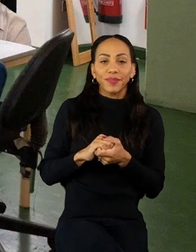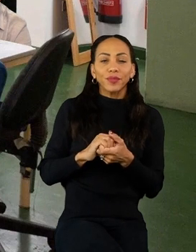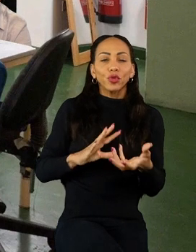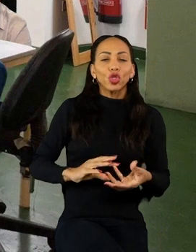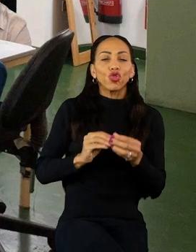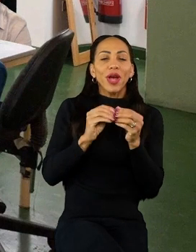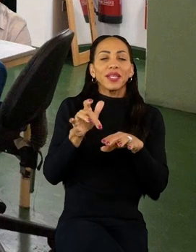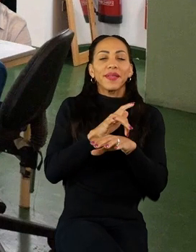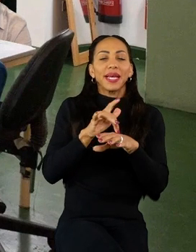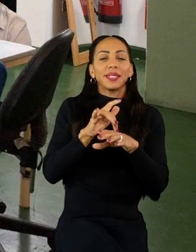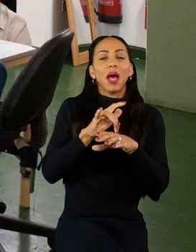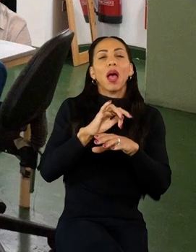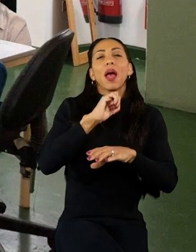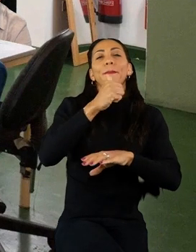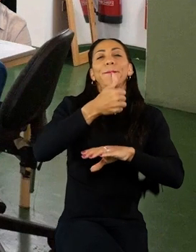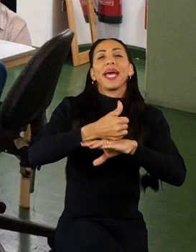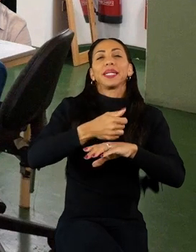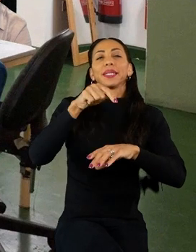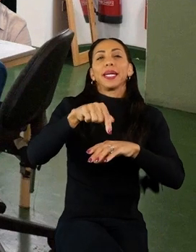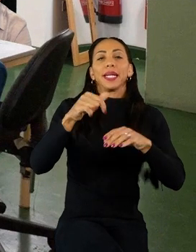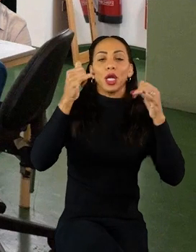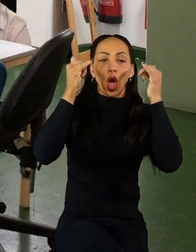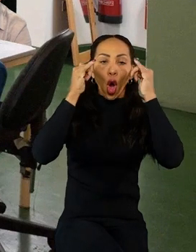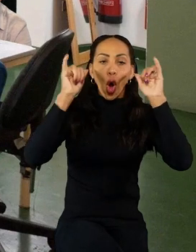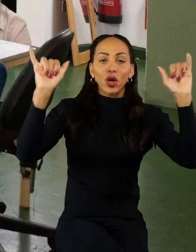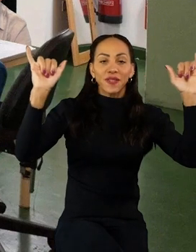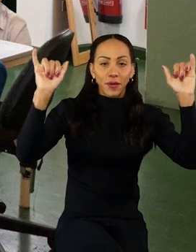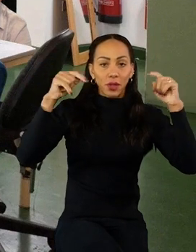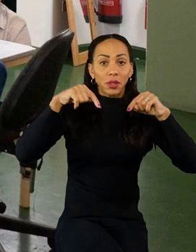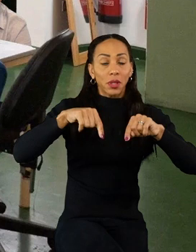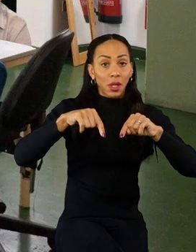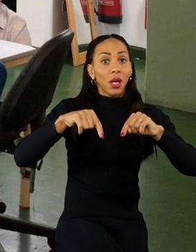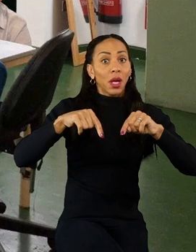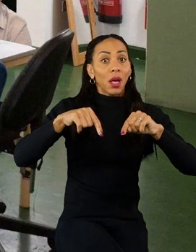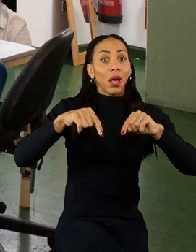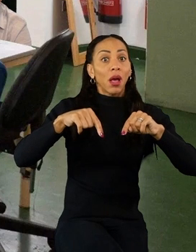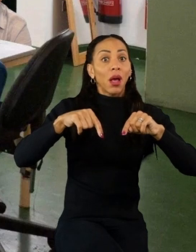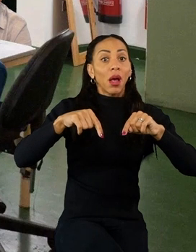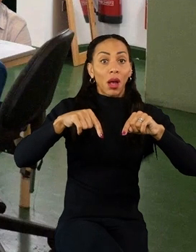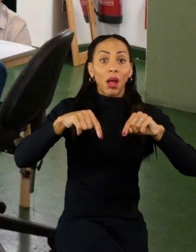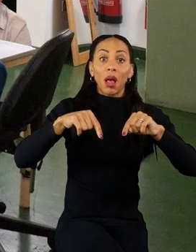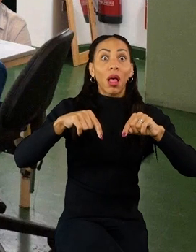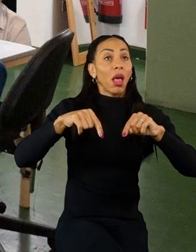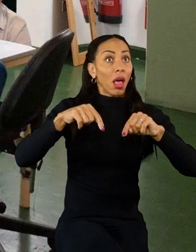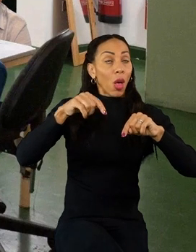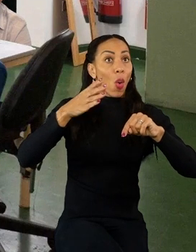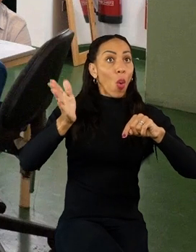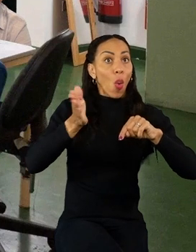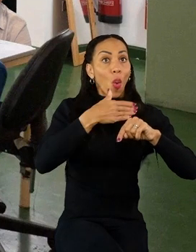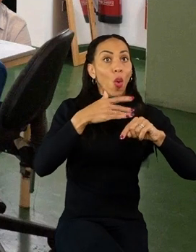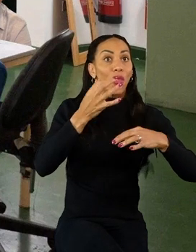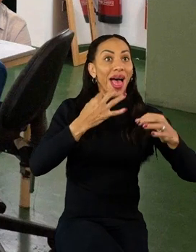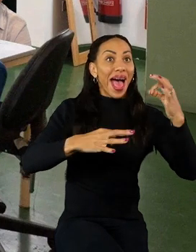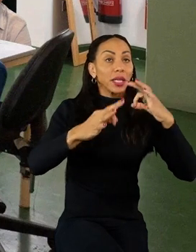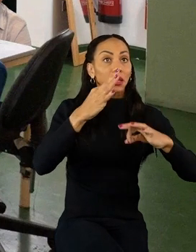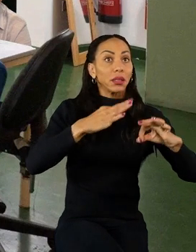with the Creation Theatre based in Oxford, they successfully continued to keep their